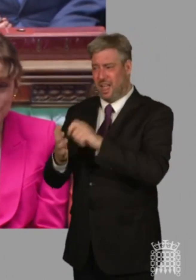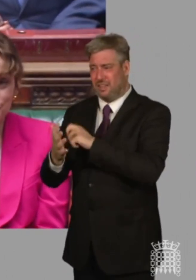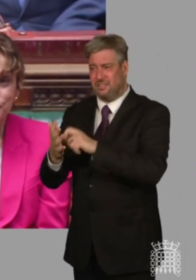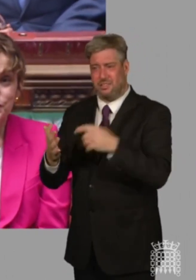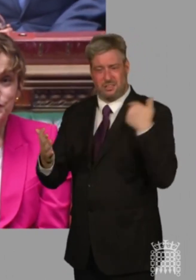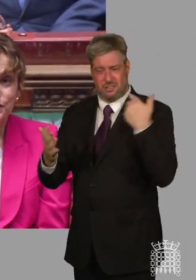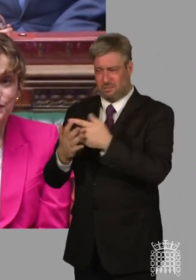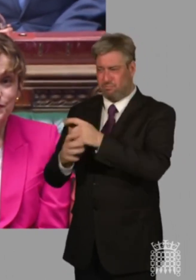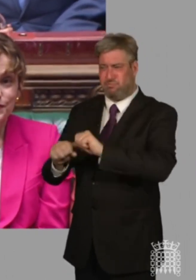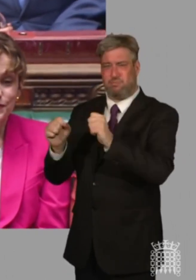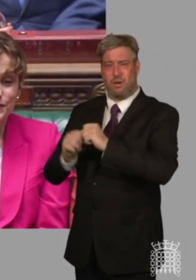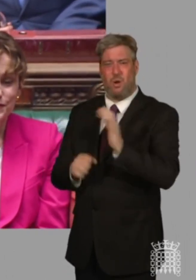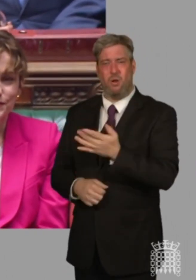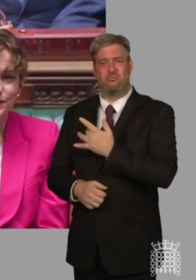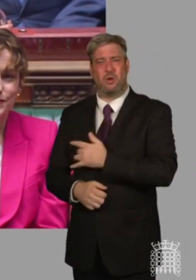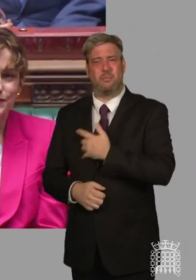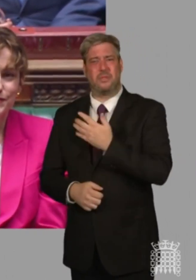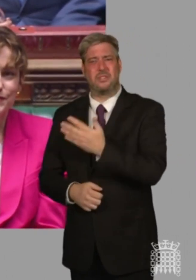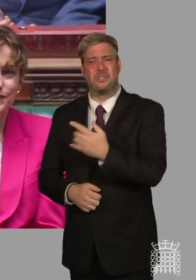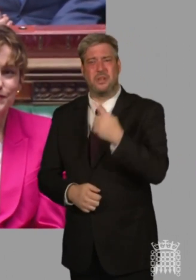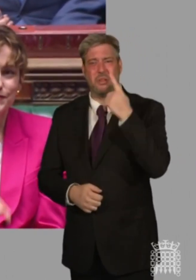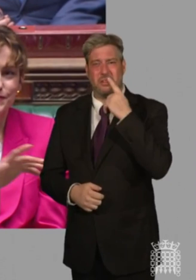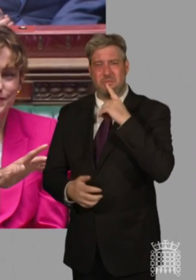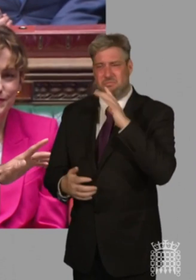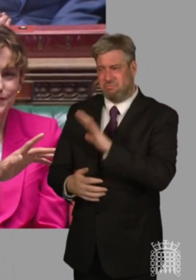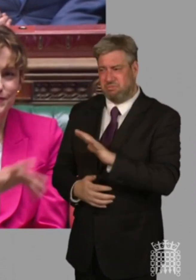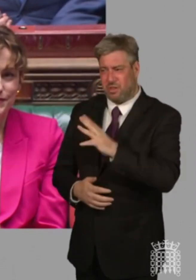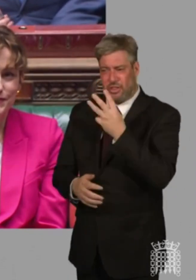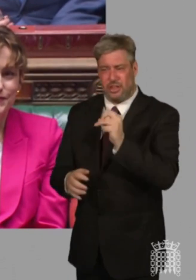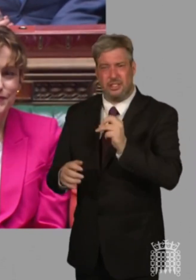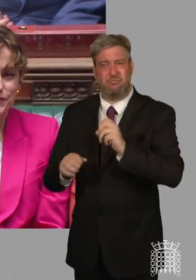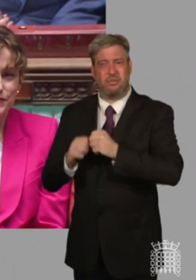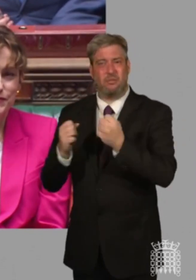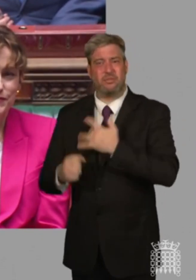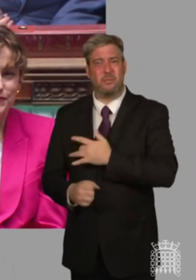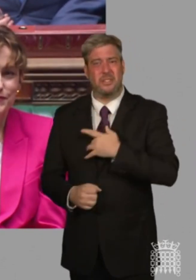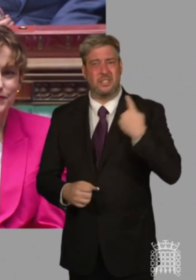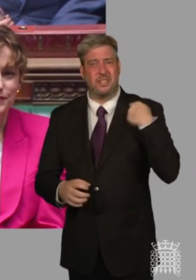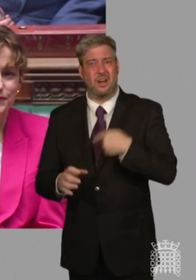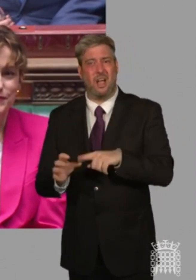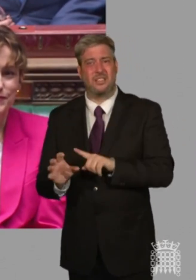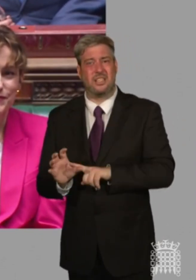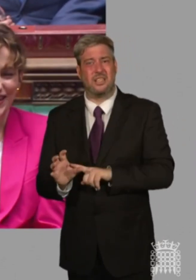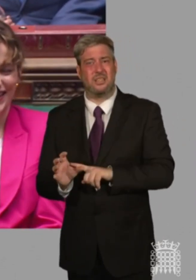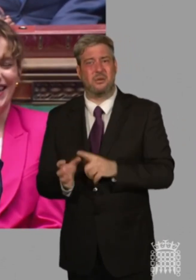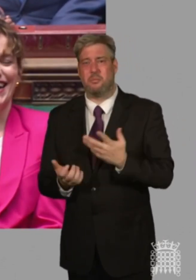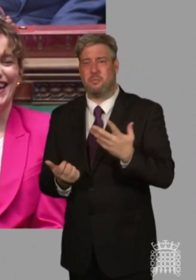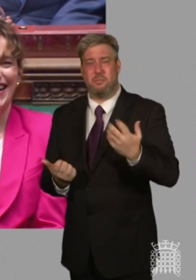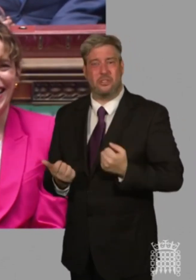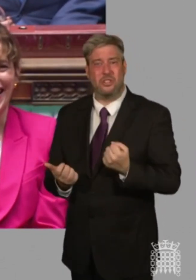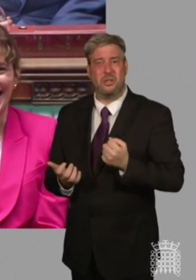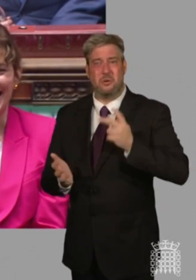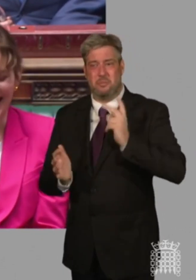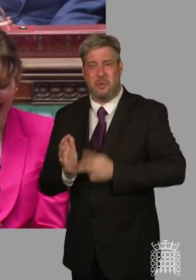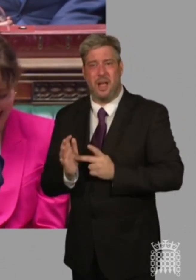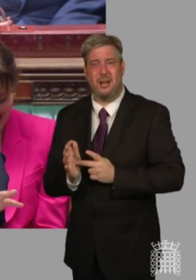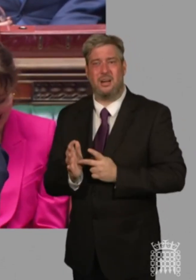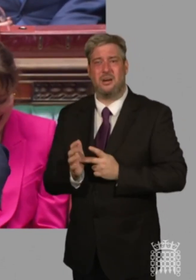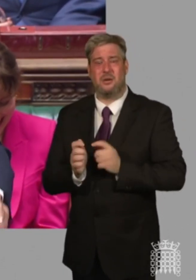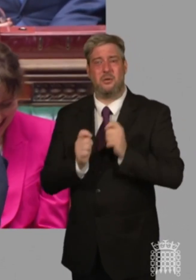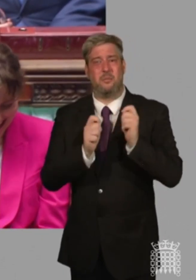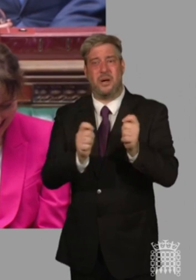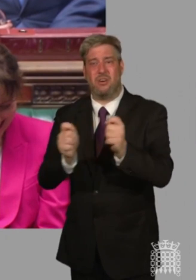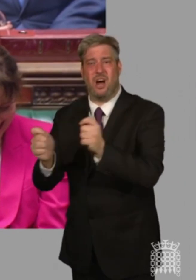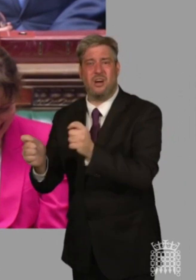referendums, defining a woman. Although, in fairness, that was only 99% of a U-turn. The list